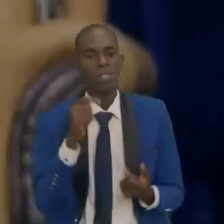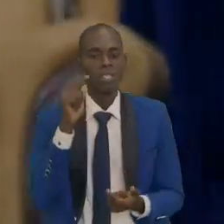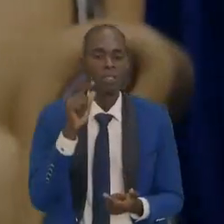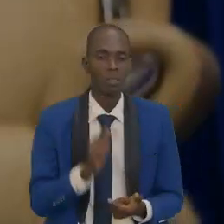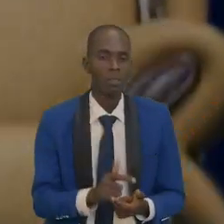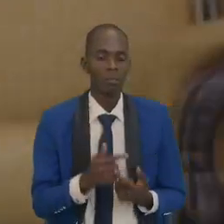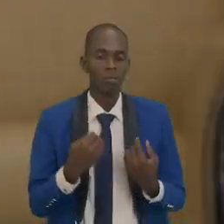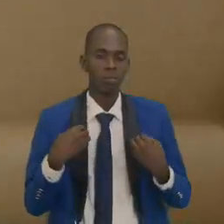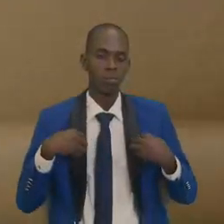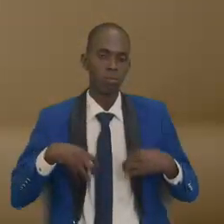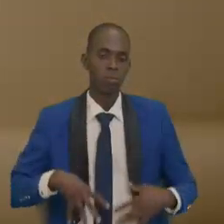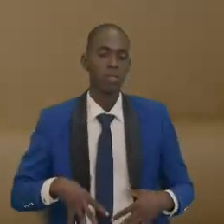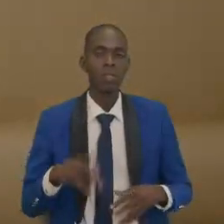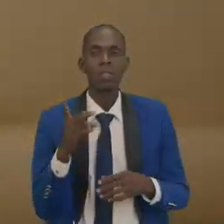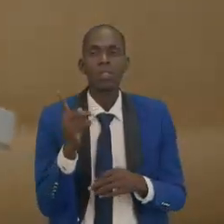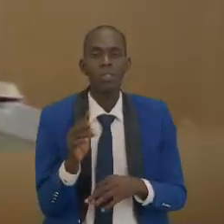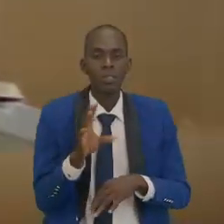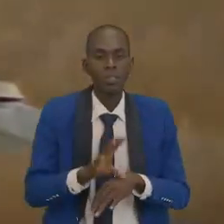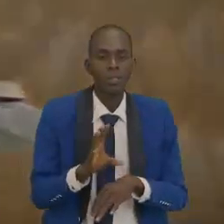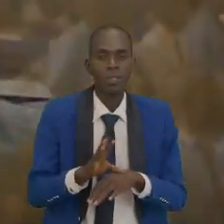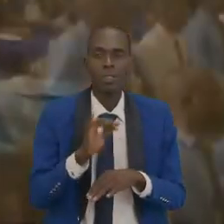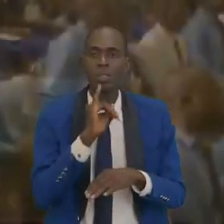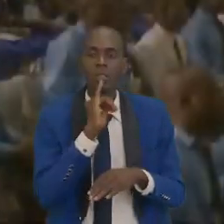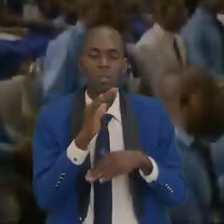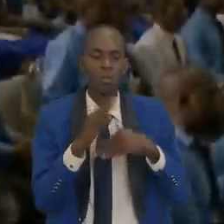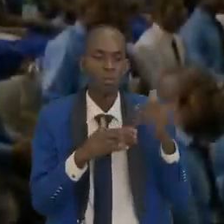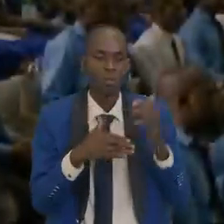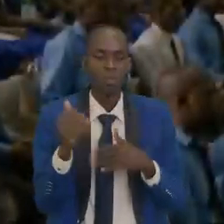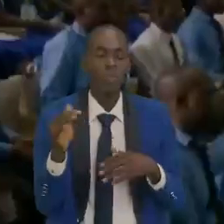the church is filled with lukewarmness